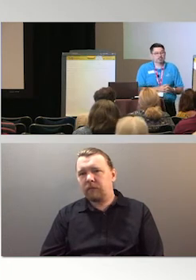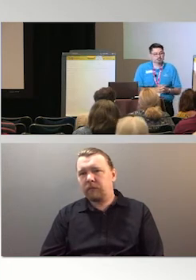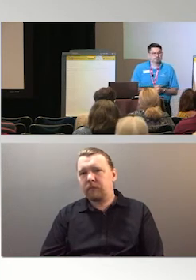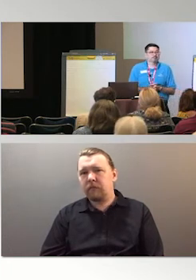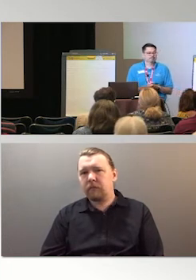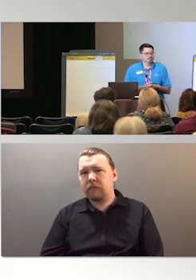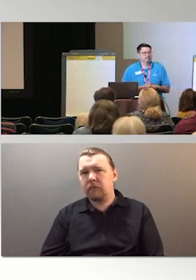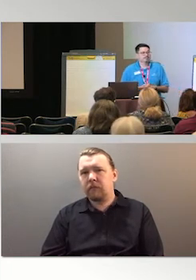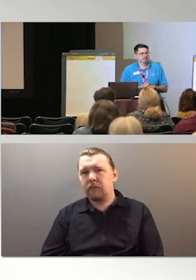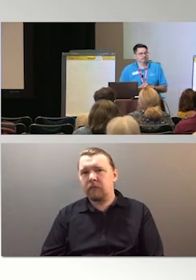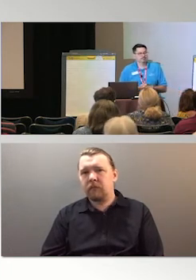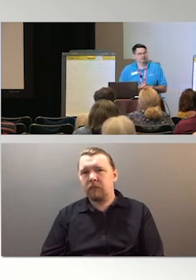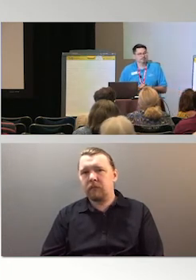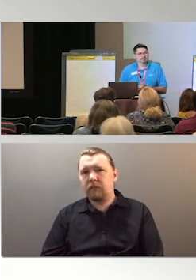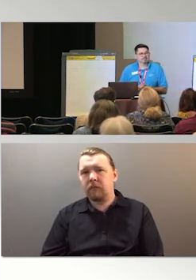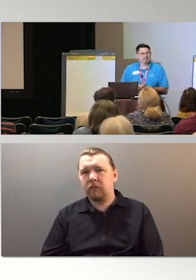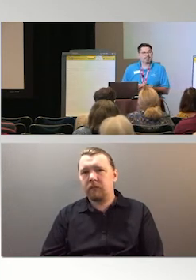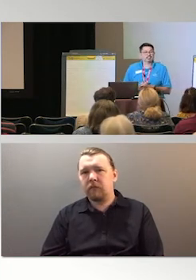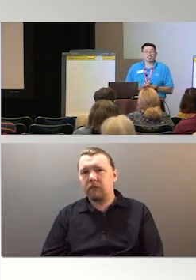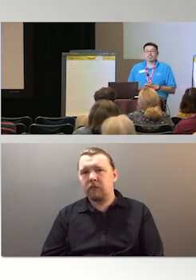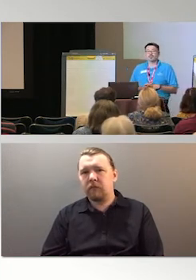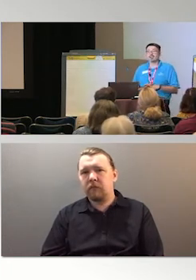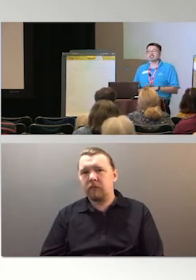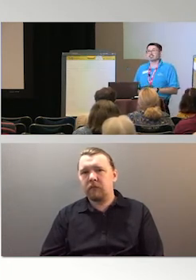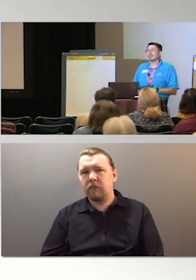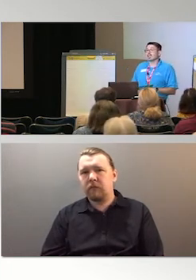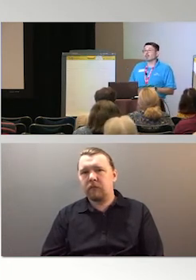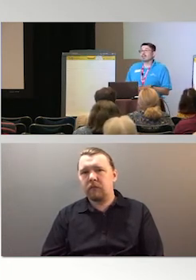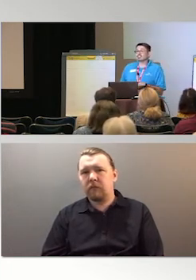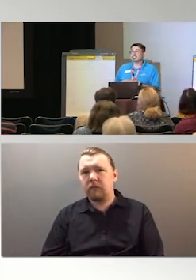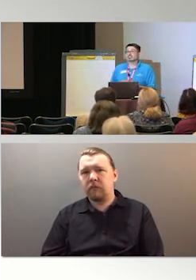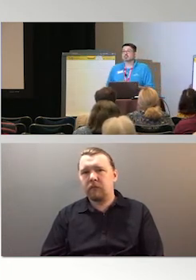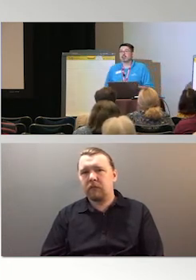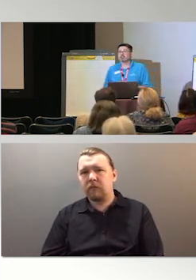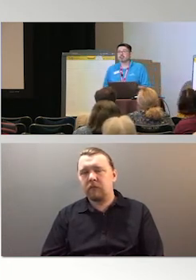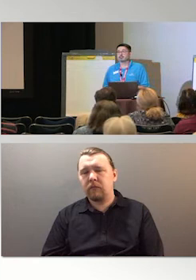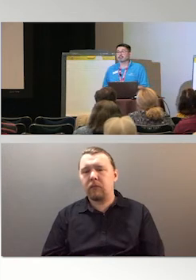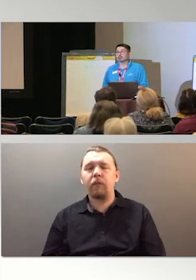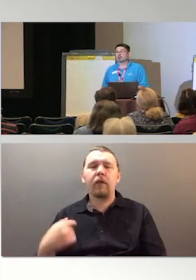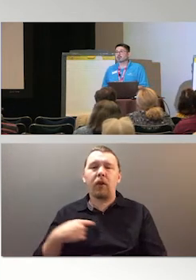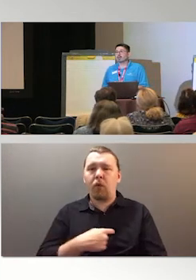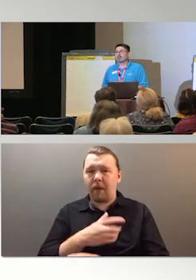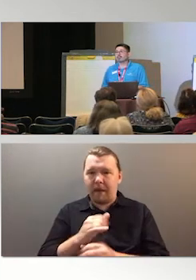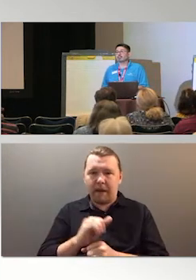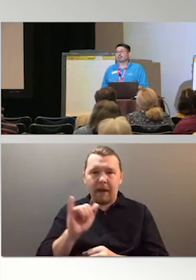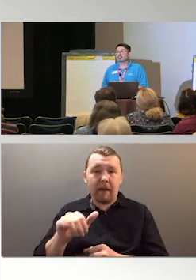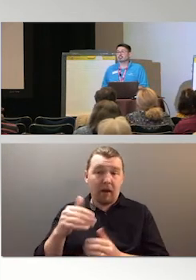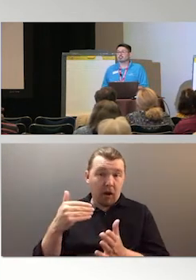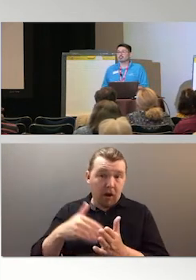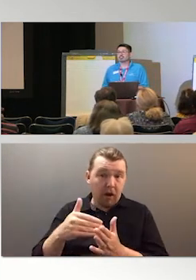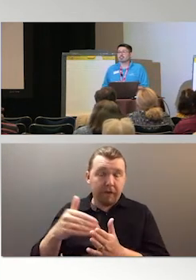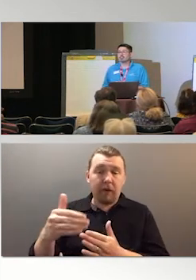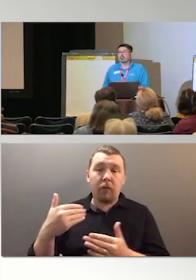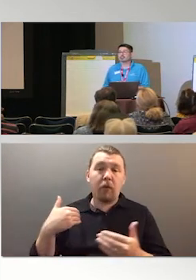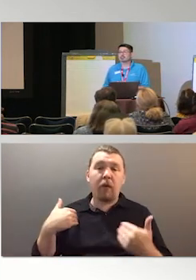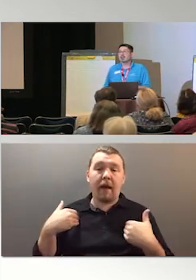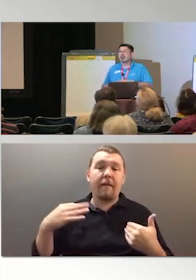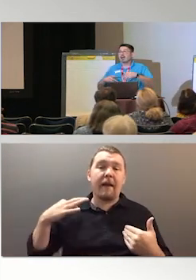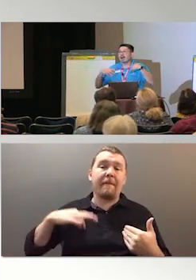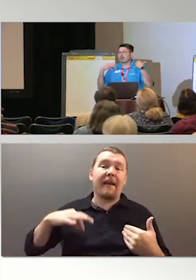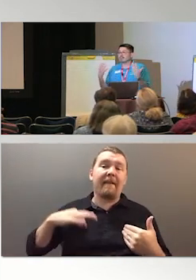Or how does that work legally? Yes, good question. And we actually get this quite frequently. We'll have a beneficiary, for example,